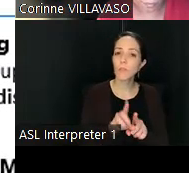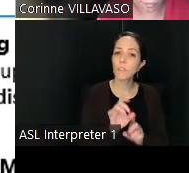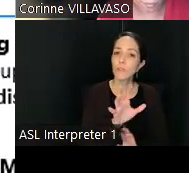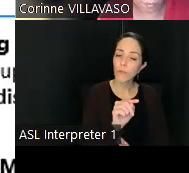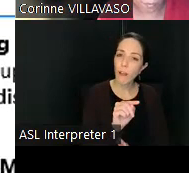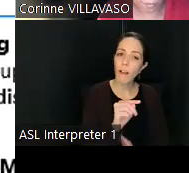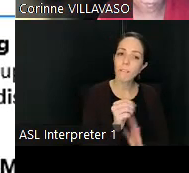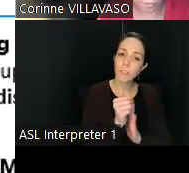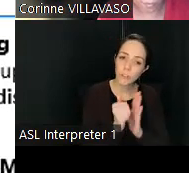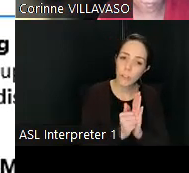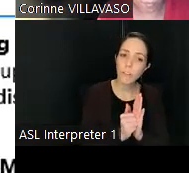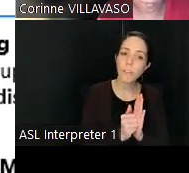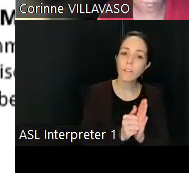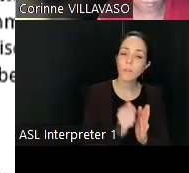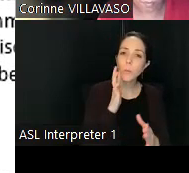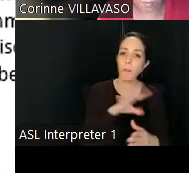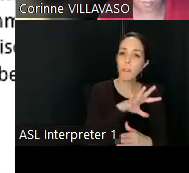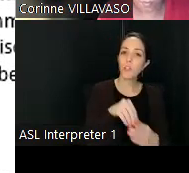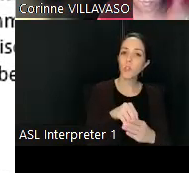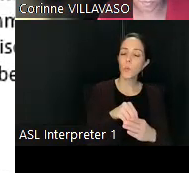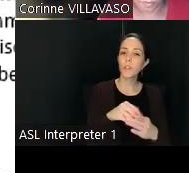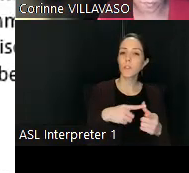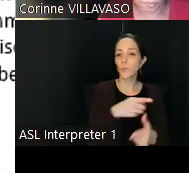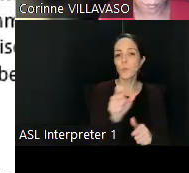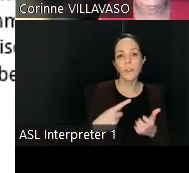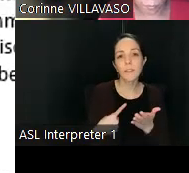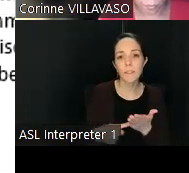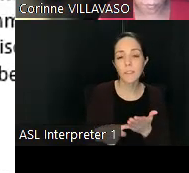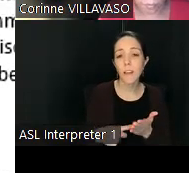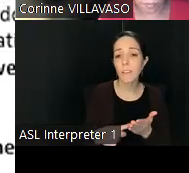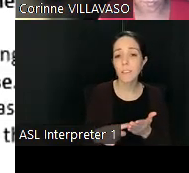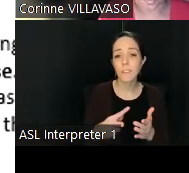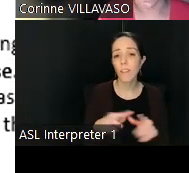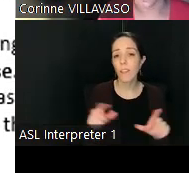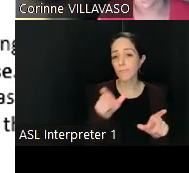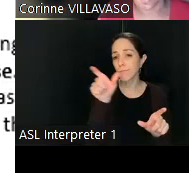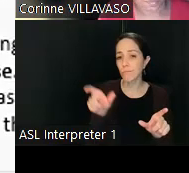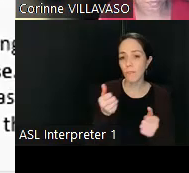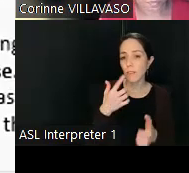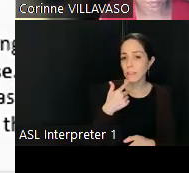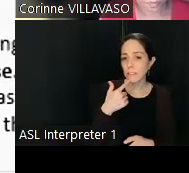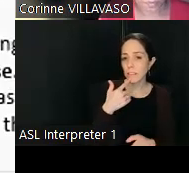just listed here so that they can be discussed, moving everything that's noted as to move, and